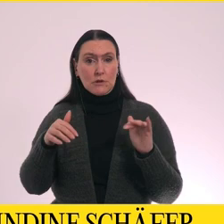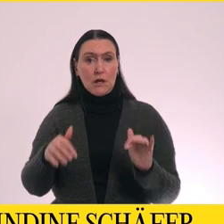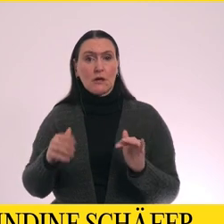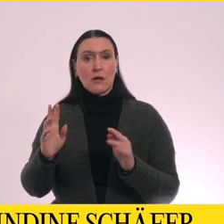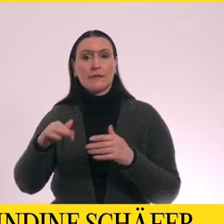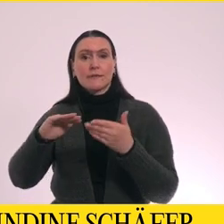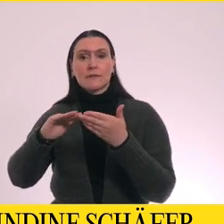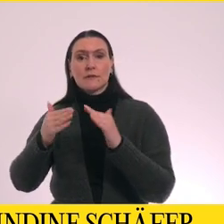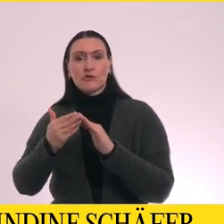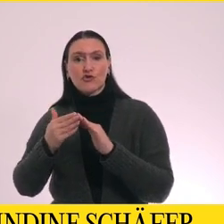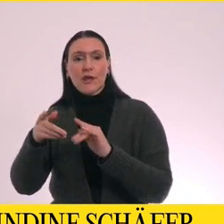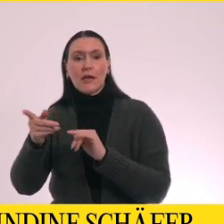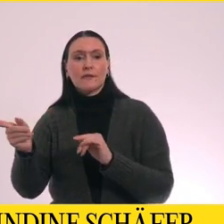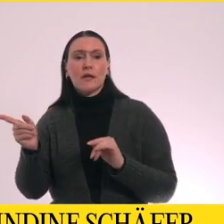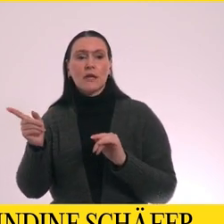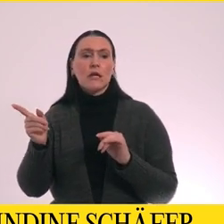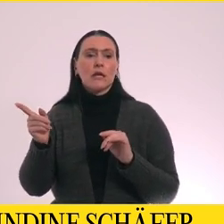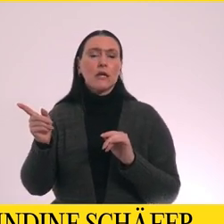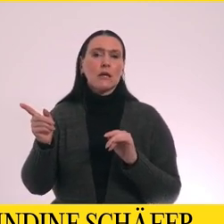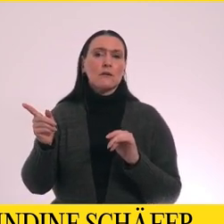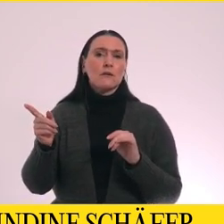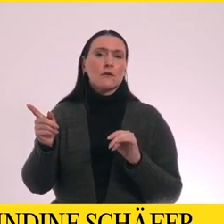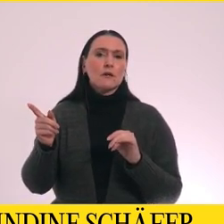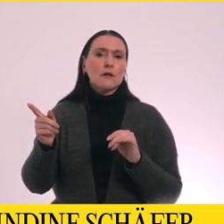liberal and accessible, but